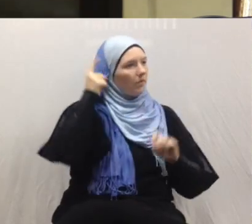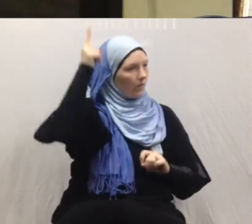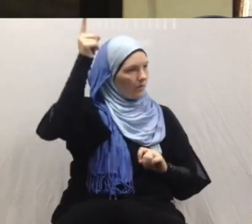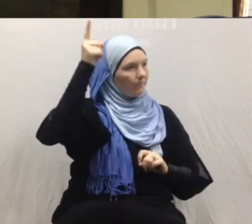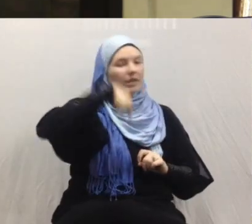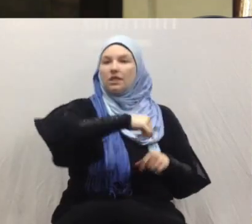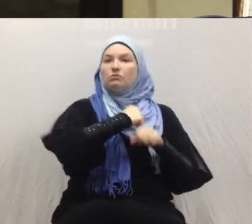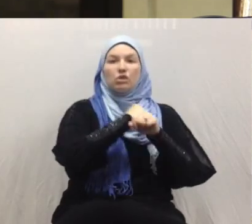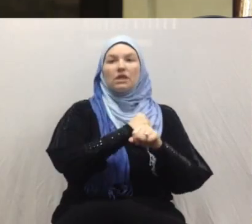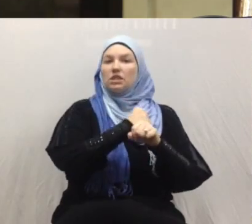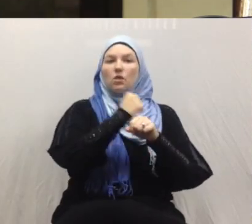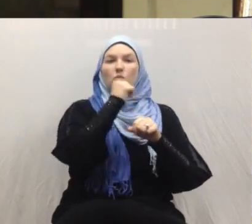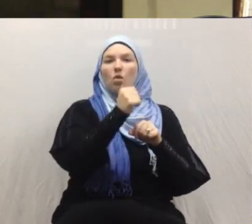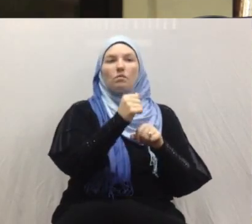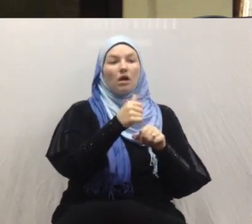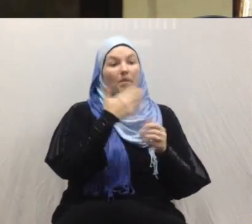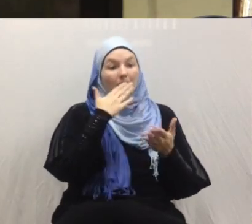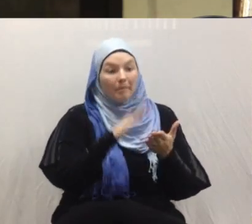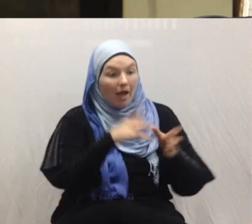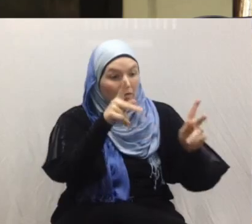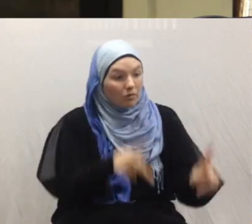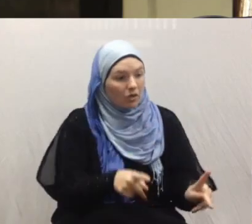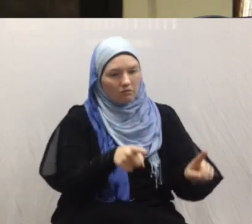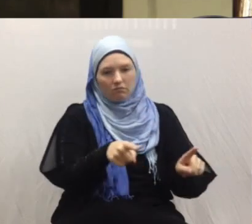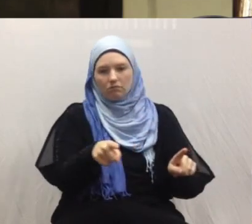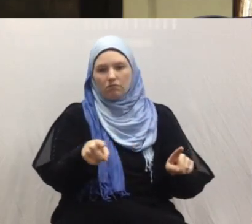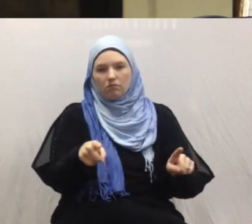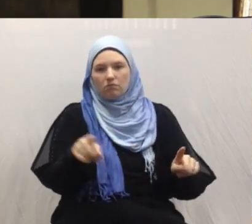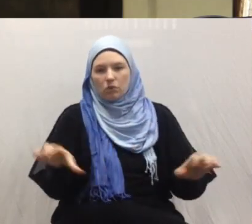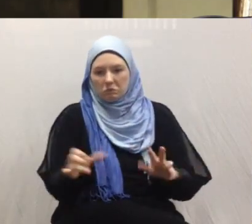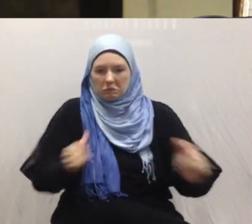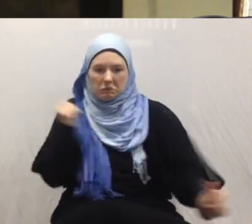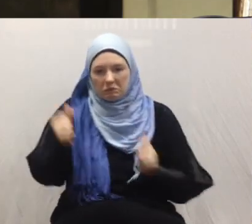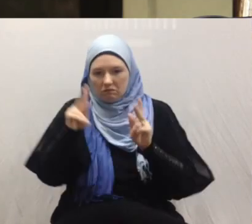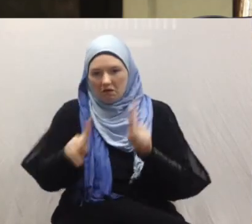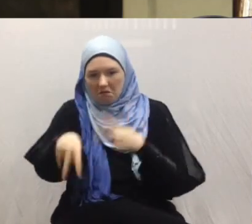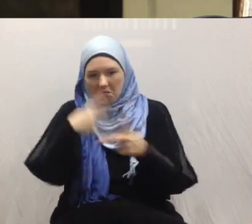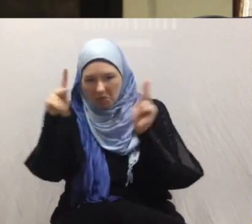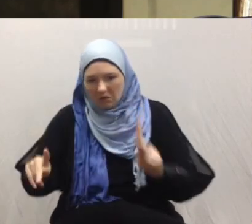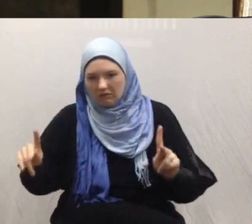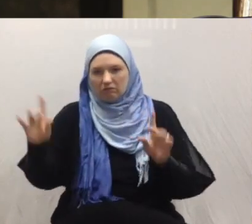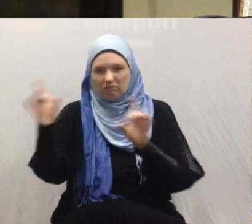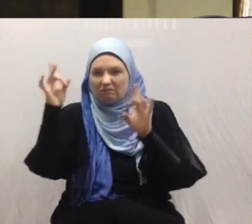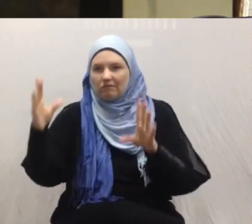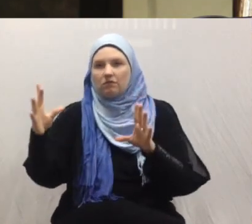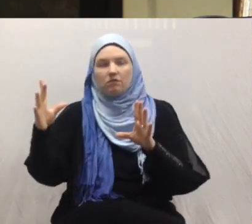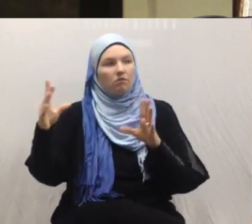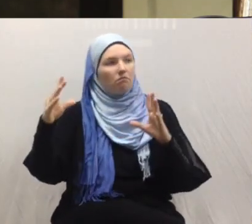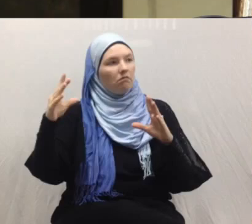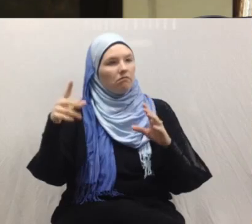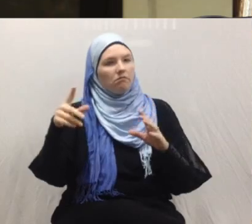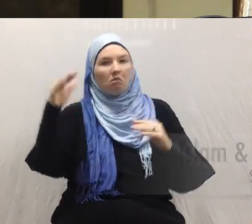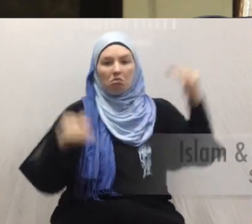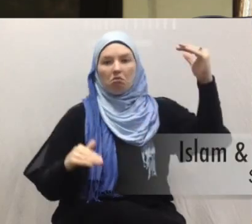is not going to be extended to wrongdoers, aggressive people, or people who unjustly